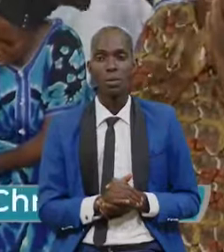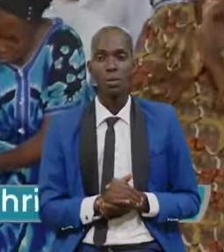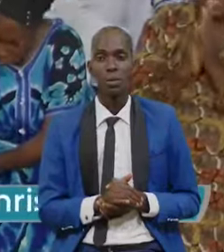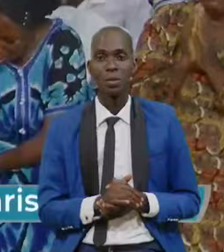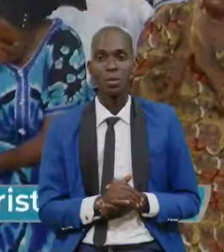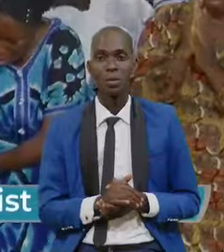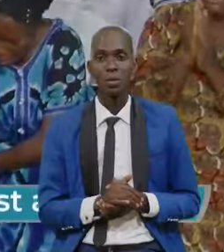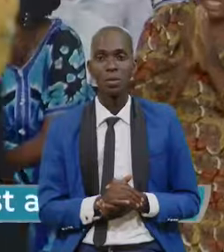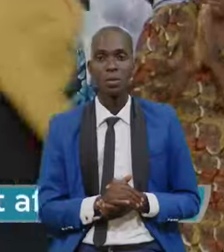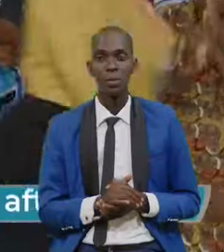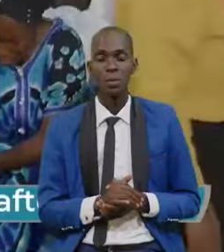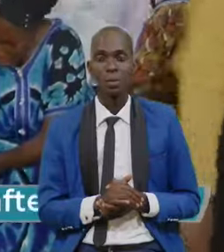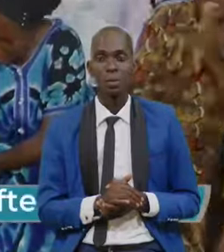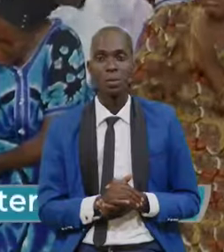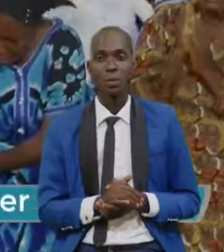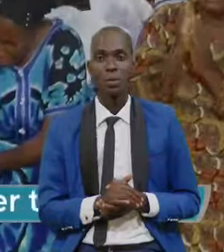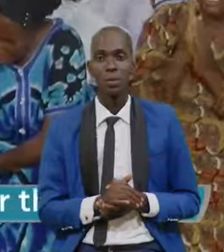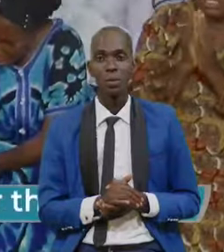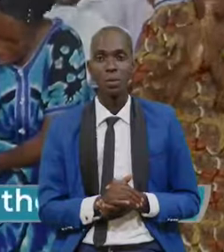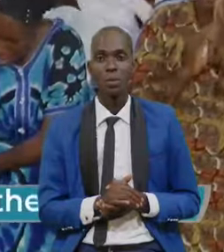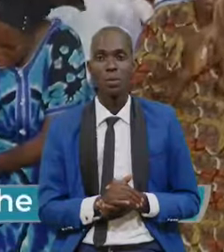Get ready now.